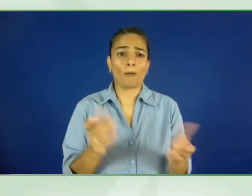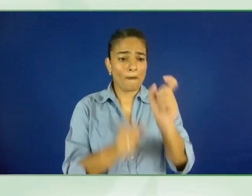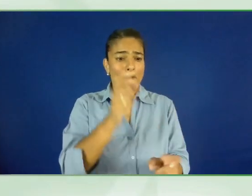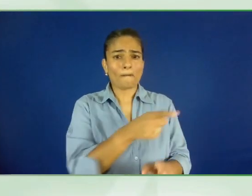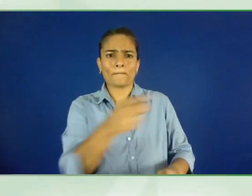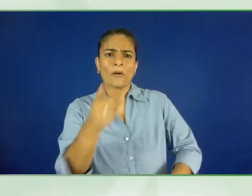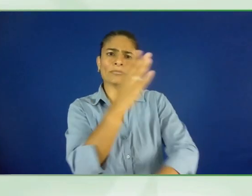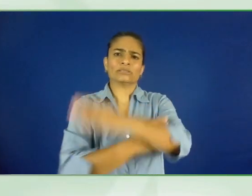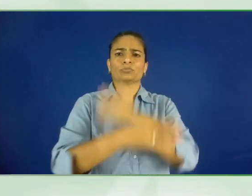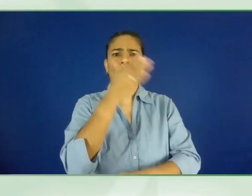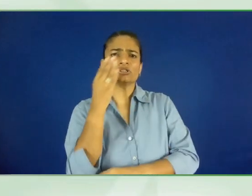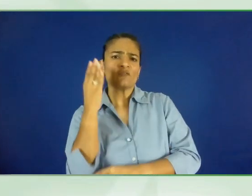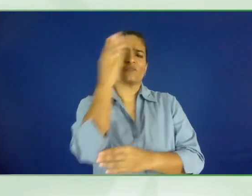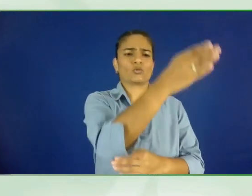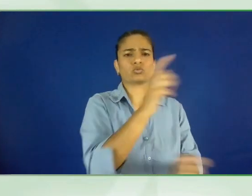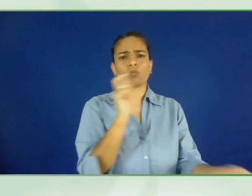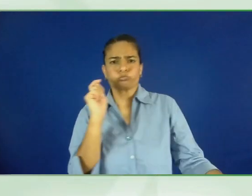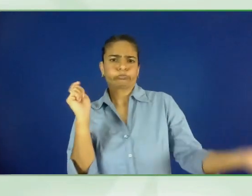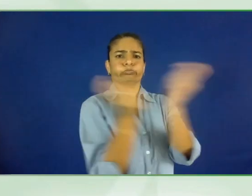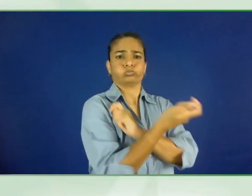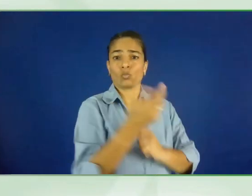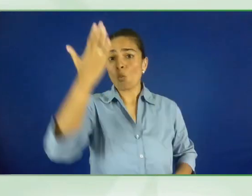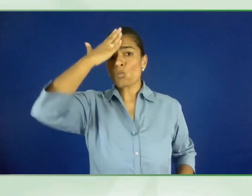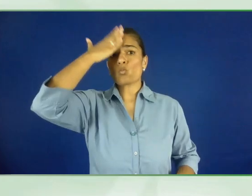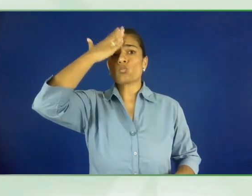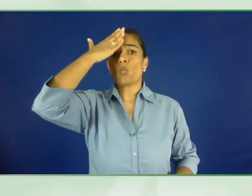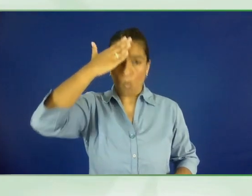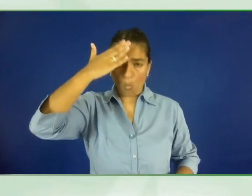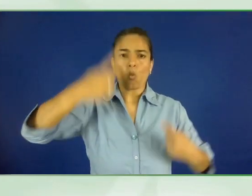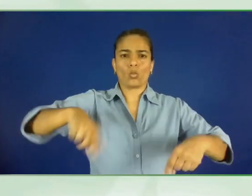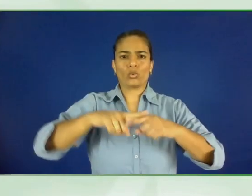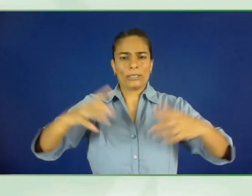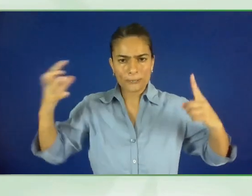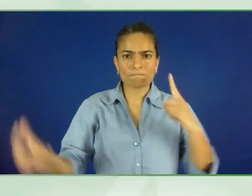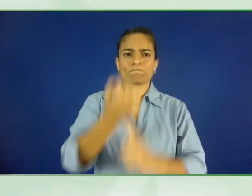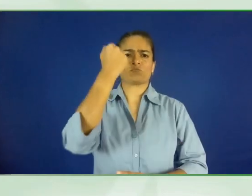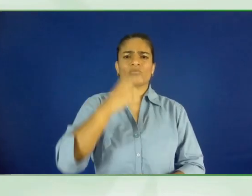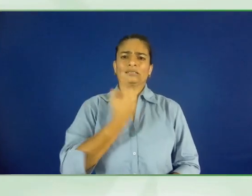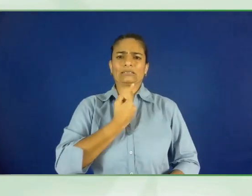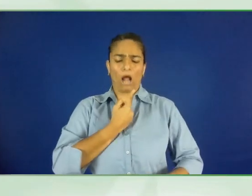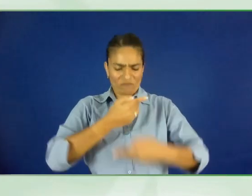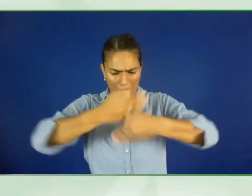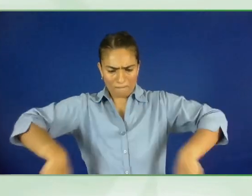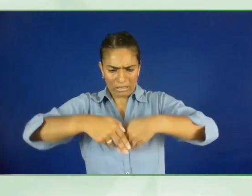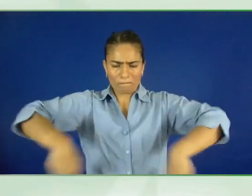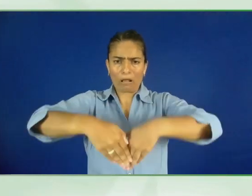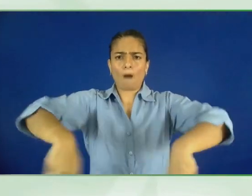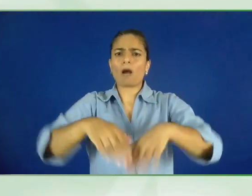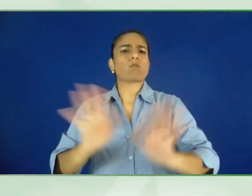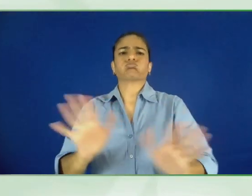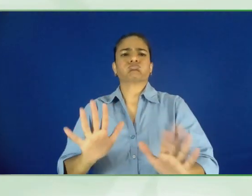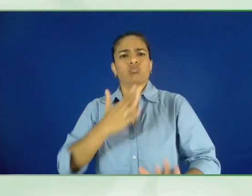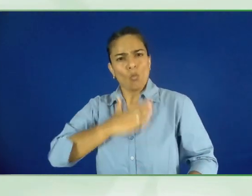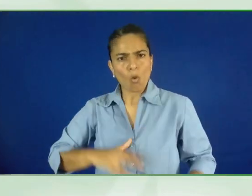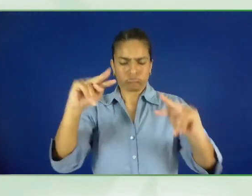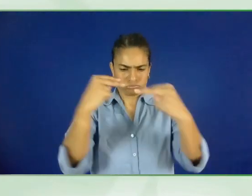that disability should not be a reason for self-limitation, and we should believe in our own abilities and